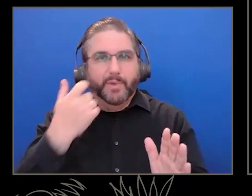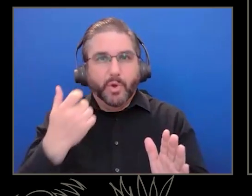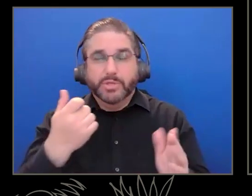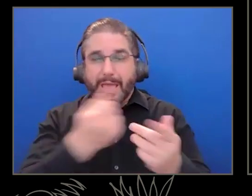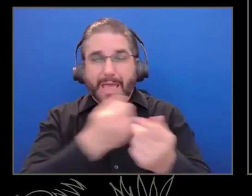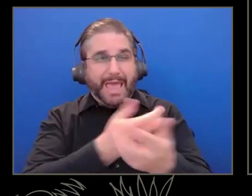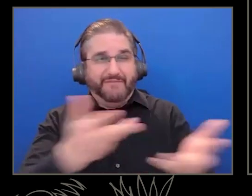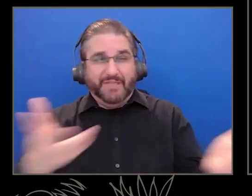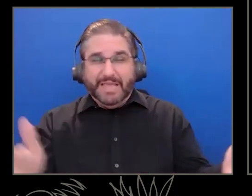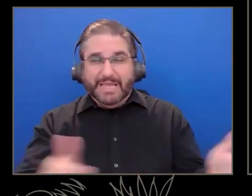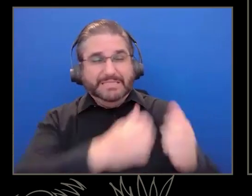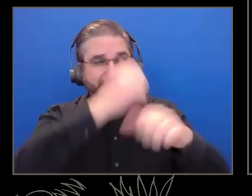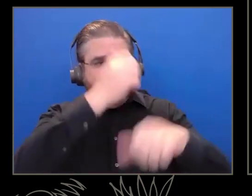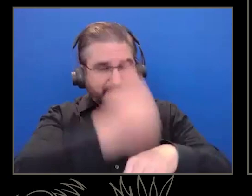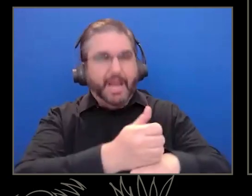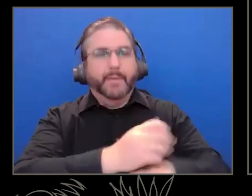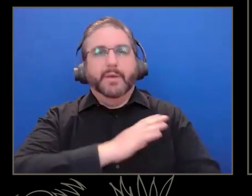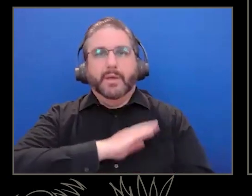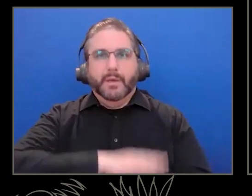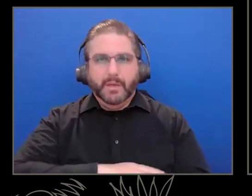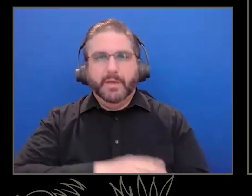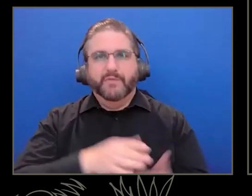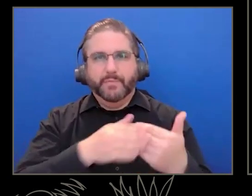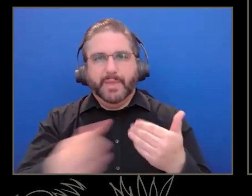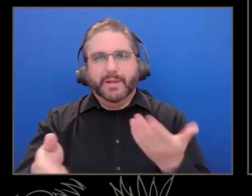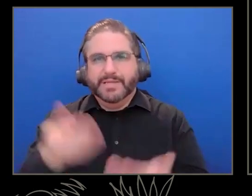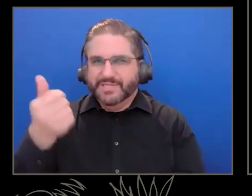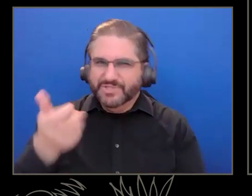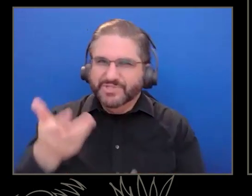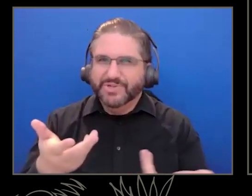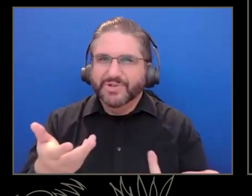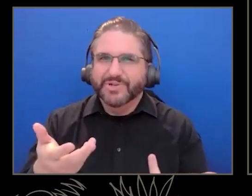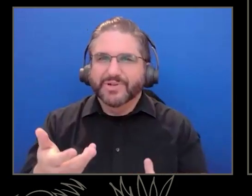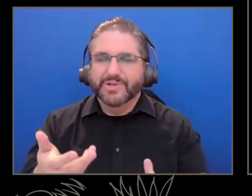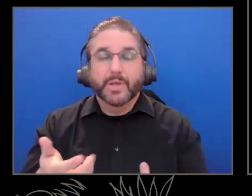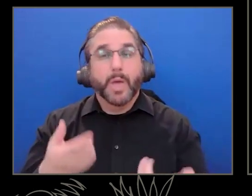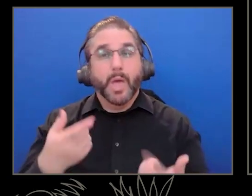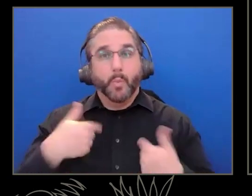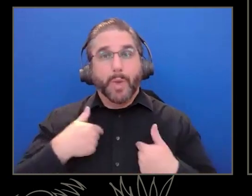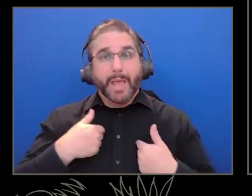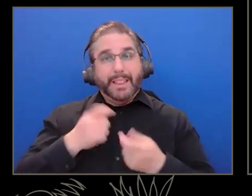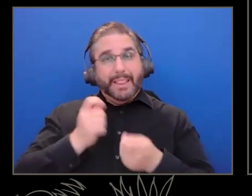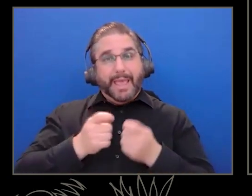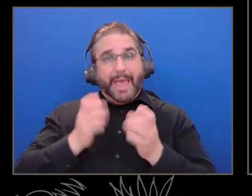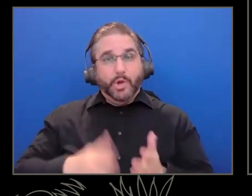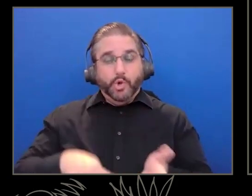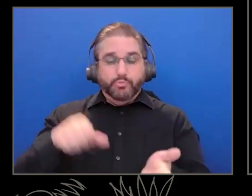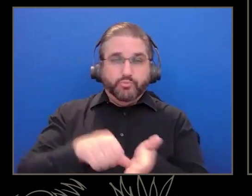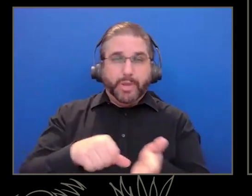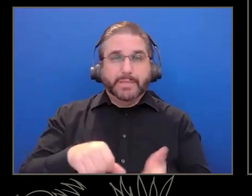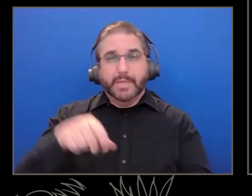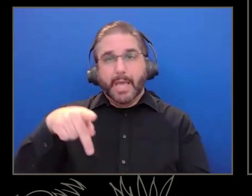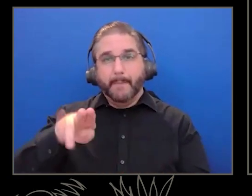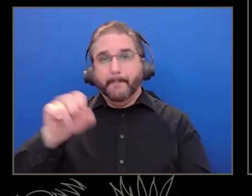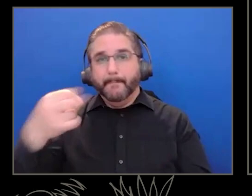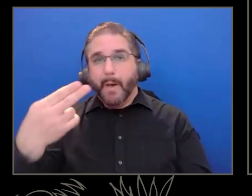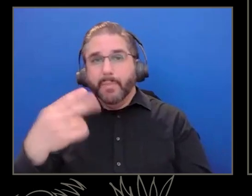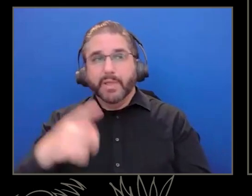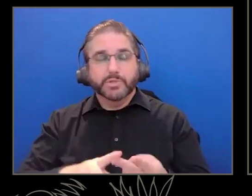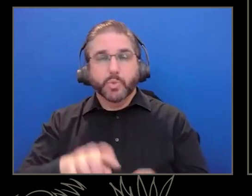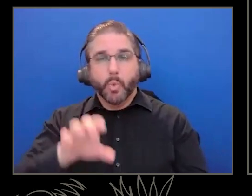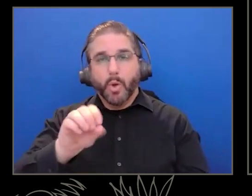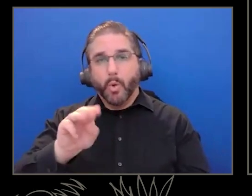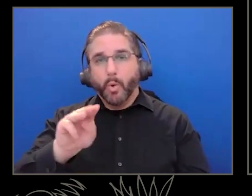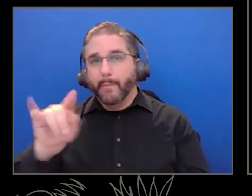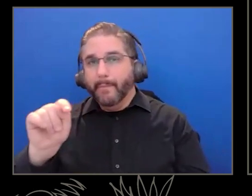there, because it means that as soon as your editor presses publish or commit or whatever,